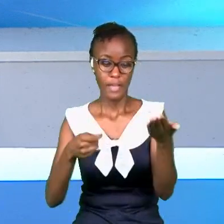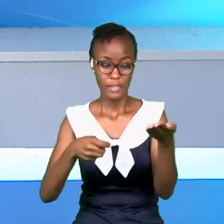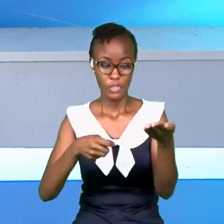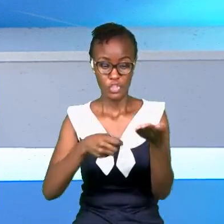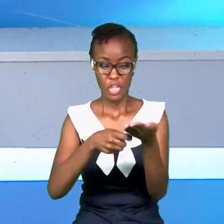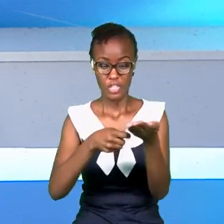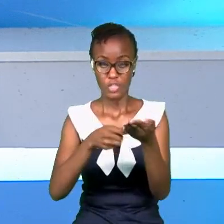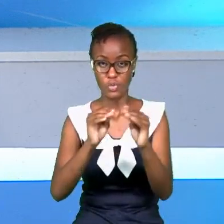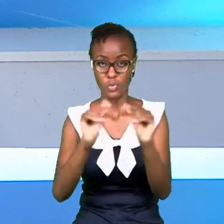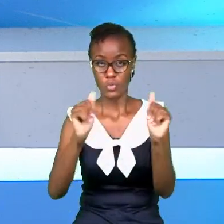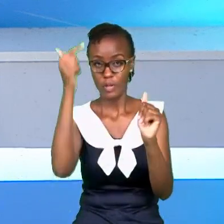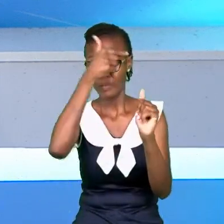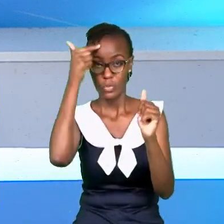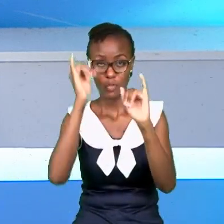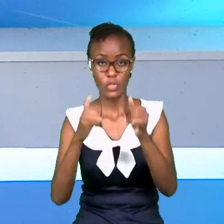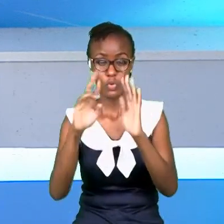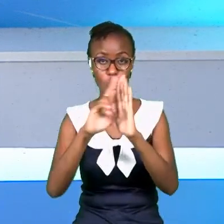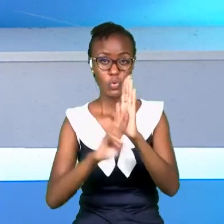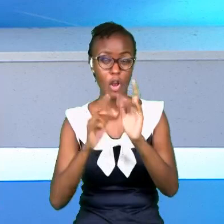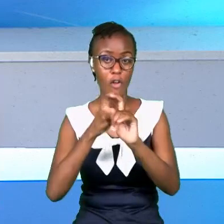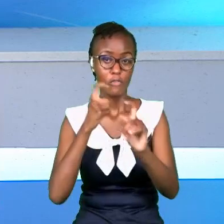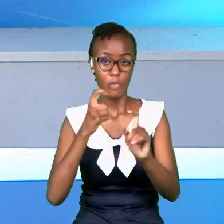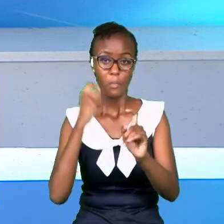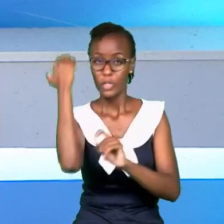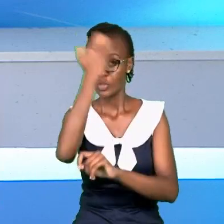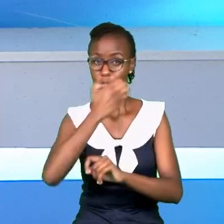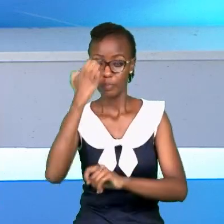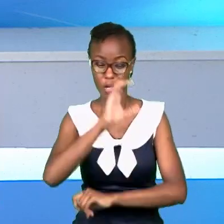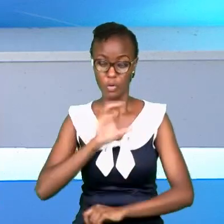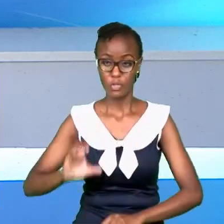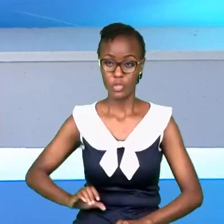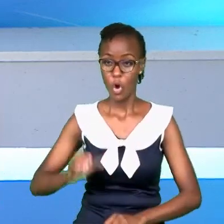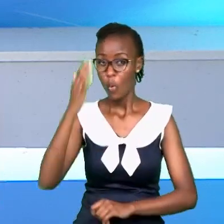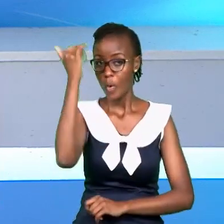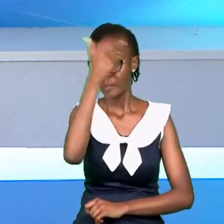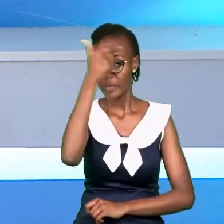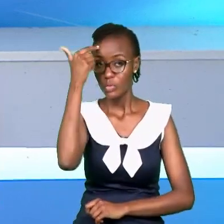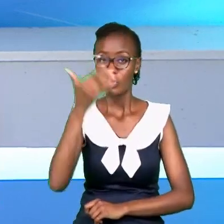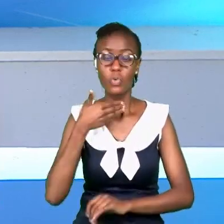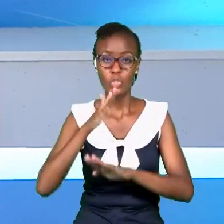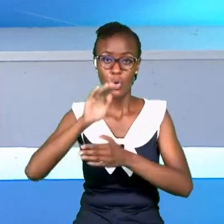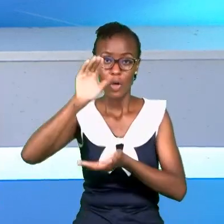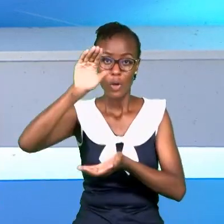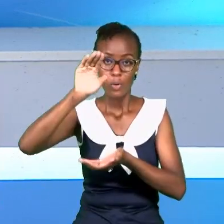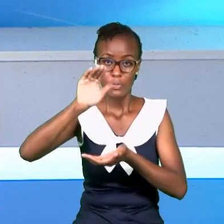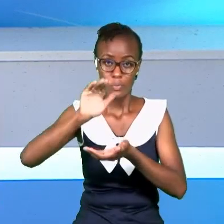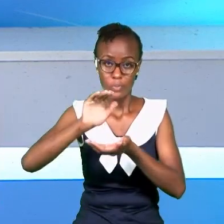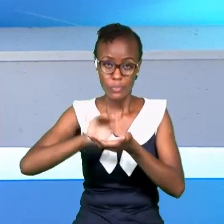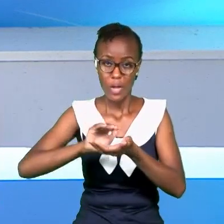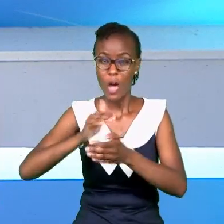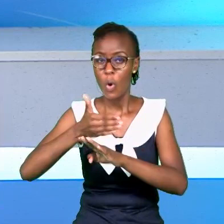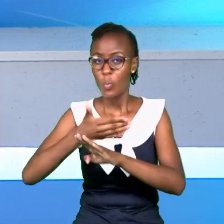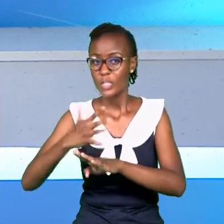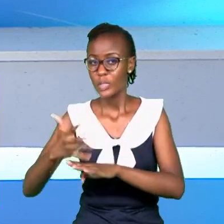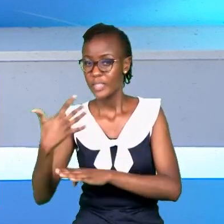under a newly proposed rule by the European Commission. The aim is to reduce waste by encouraging consumers to reuse existing chargers when